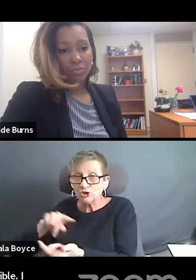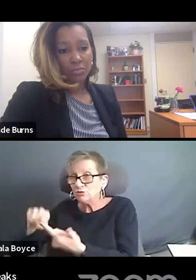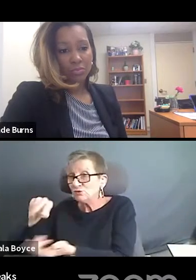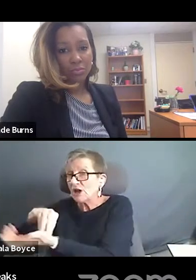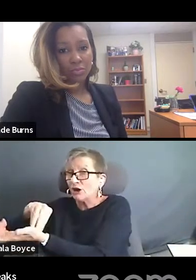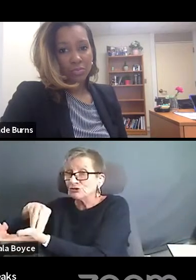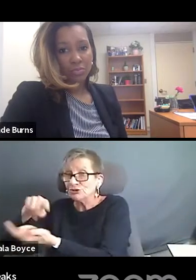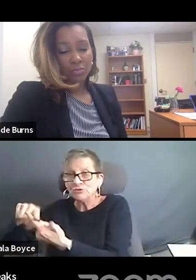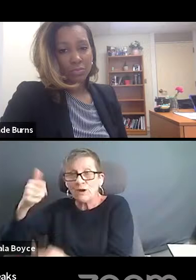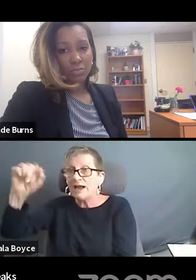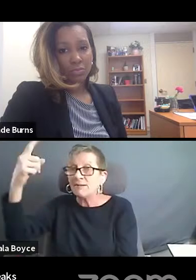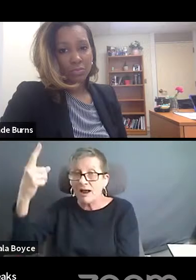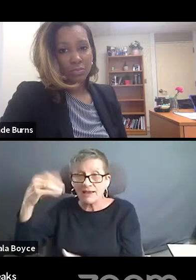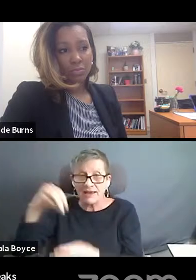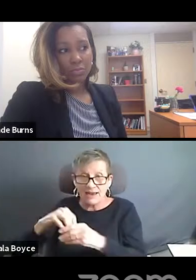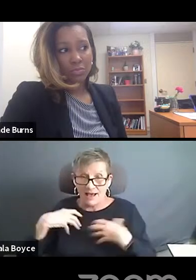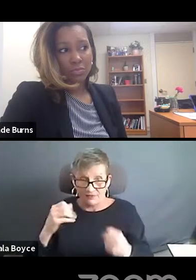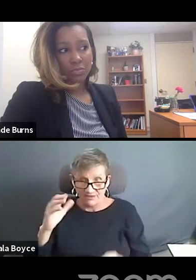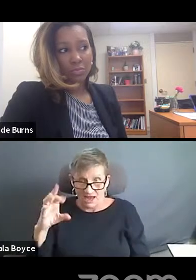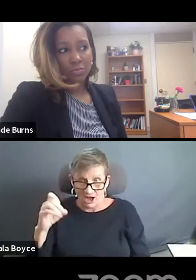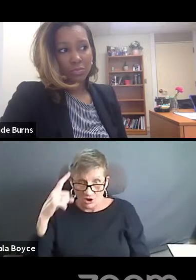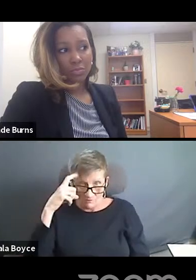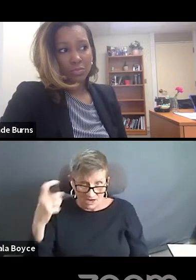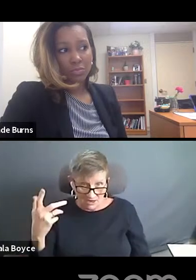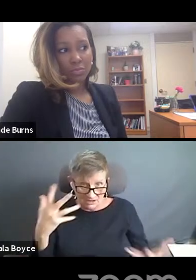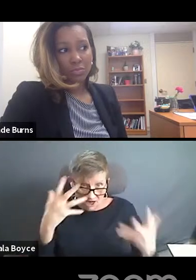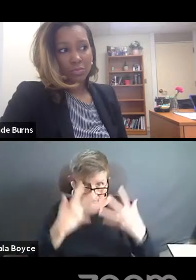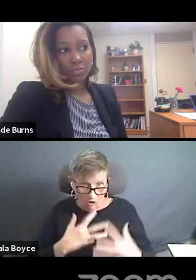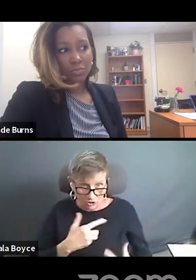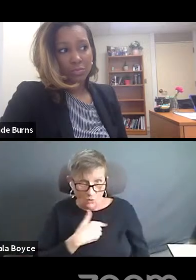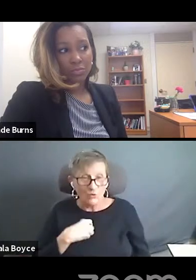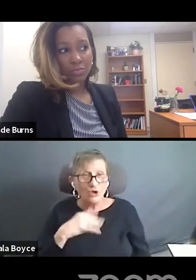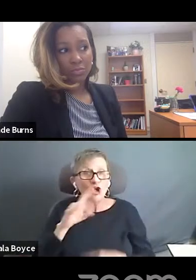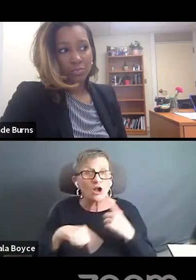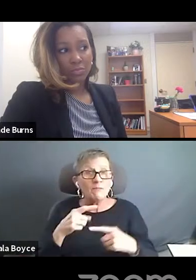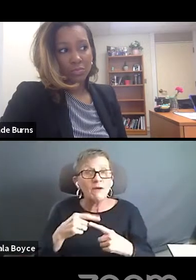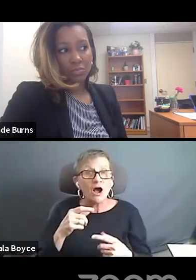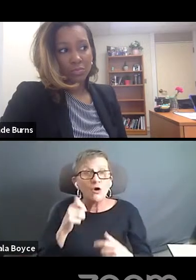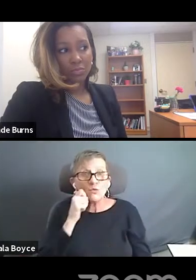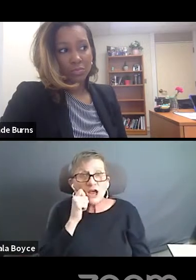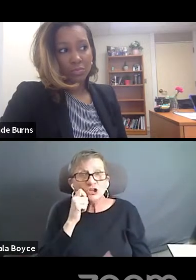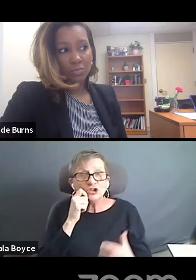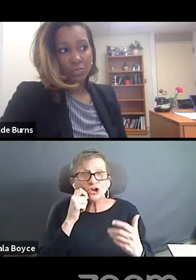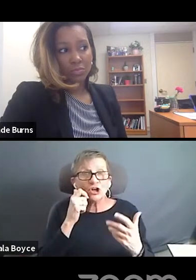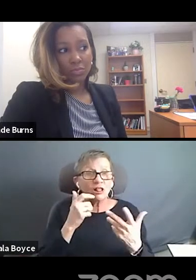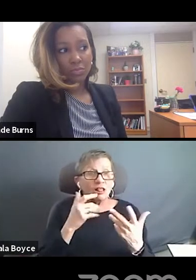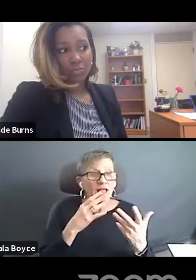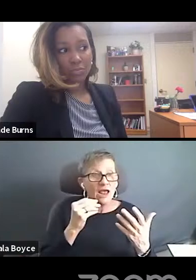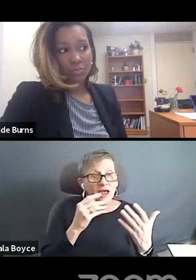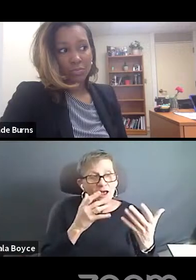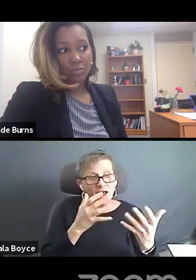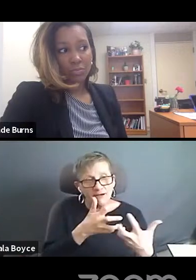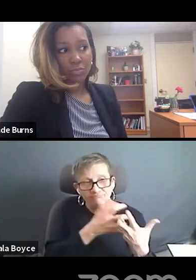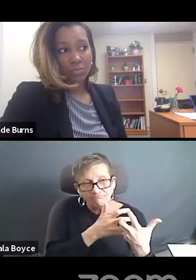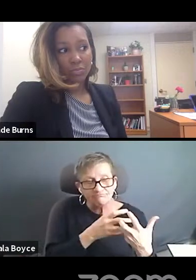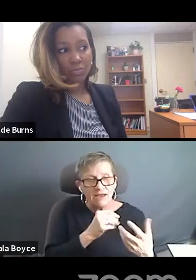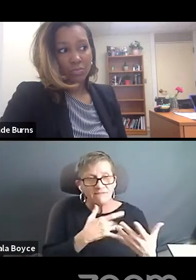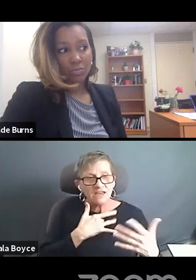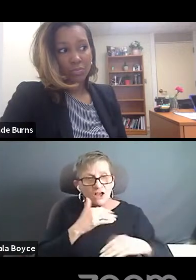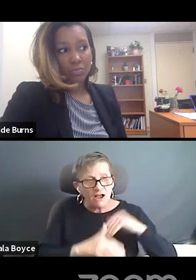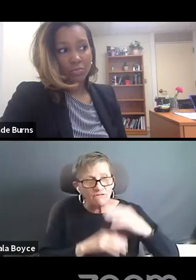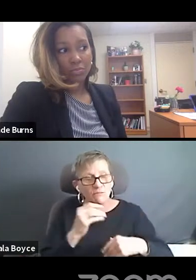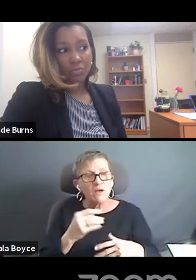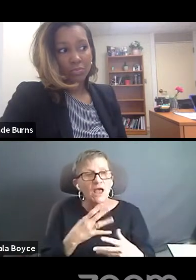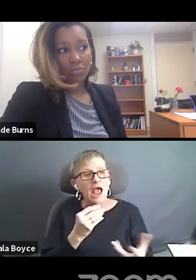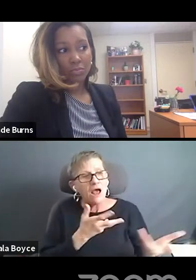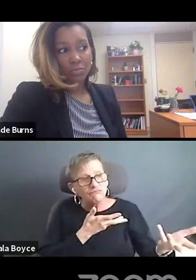to anyone, because unfortunately, we talk about sort of racial concordance and people having comfort and then listening to people that look like